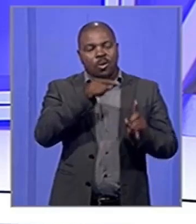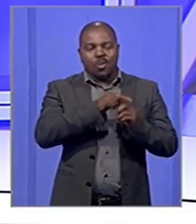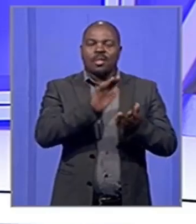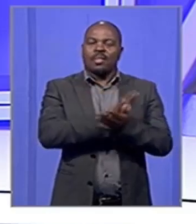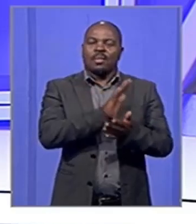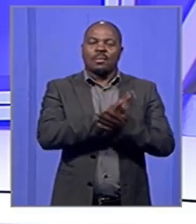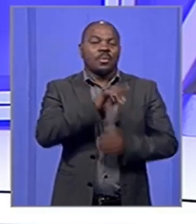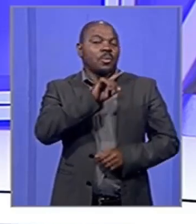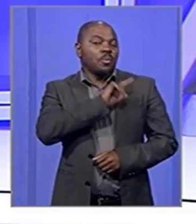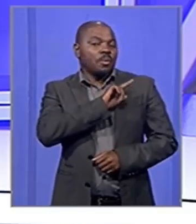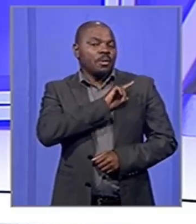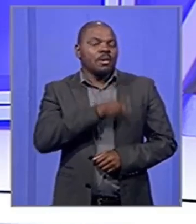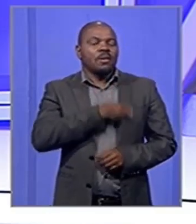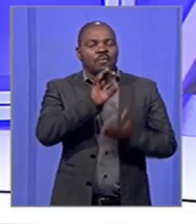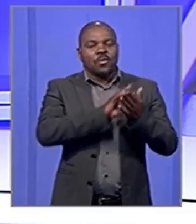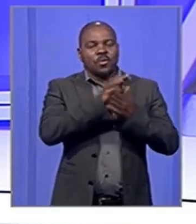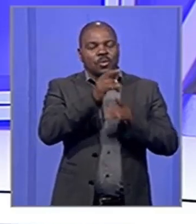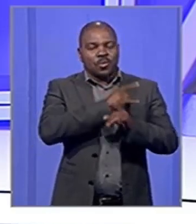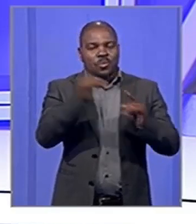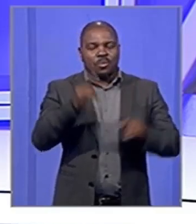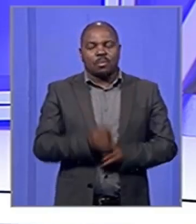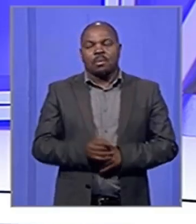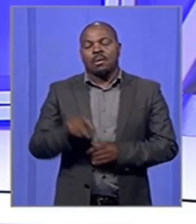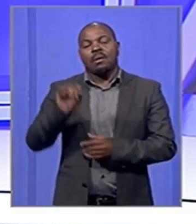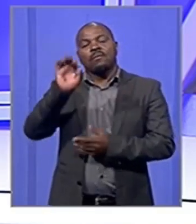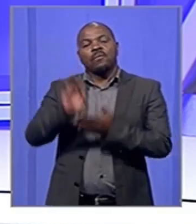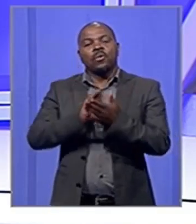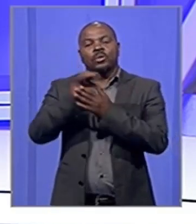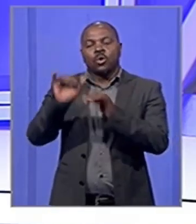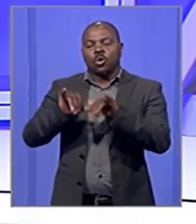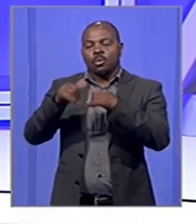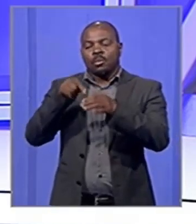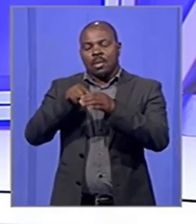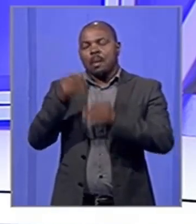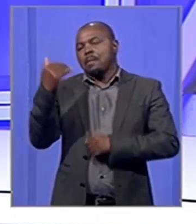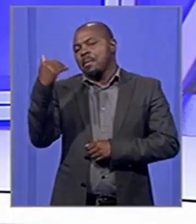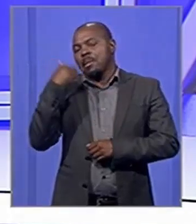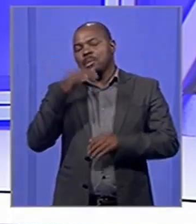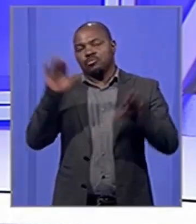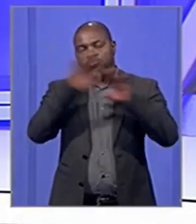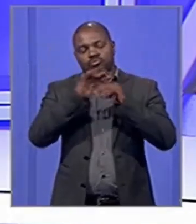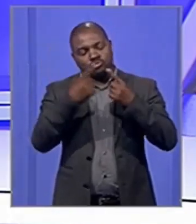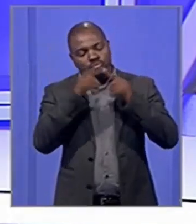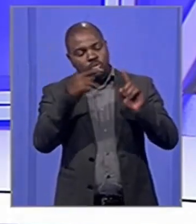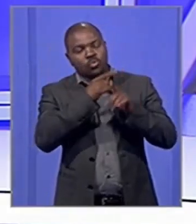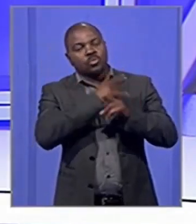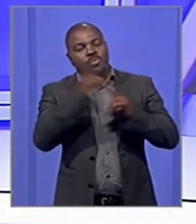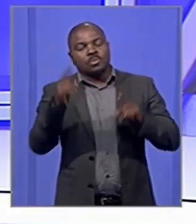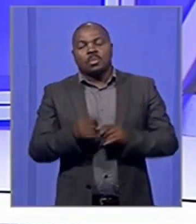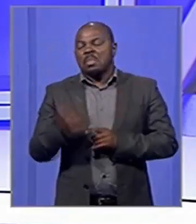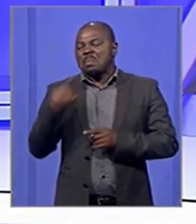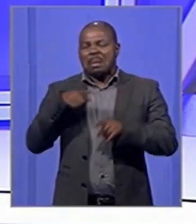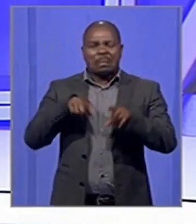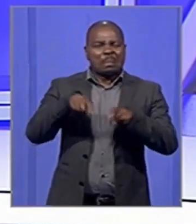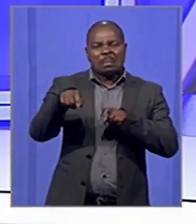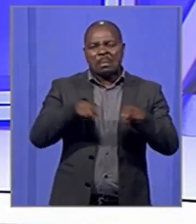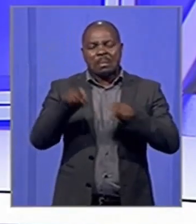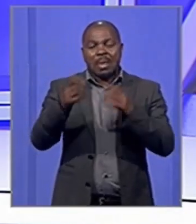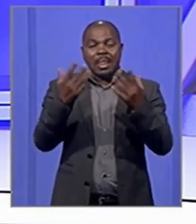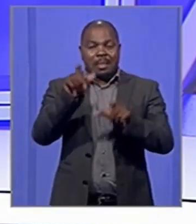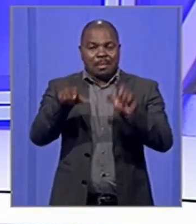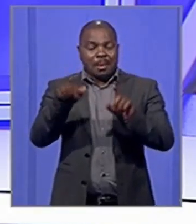ya Zimbabwe e mo phatlalatse e le mohlodi wa dikgetho maobane bosiu. Dikgetho tsa Zimbabwe di ne di na le bonkgetheng ba robong fela ba ka sehloohong e ne e le